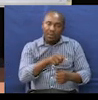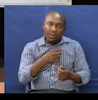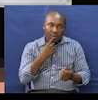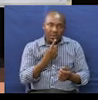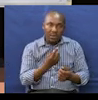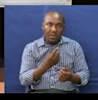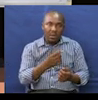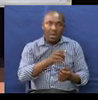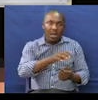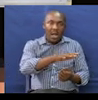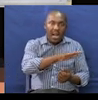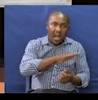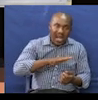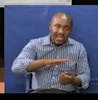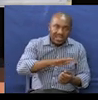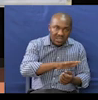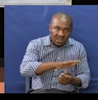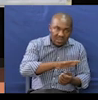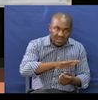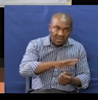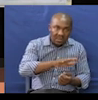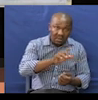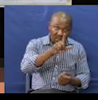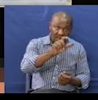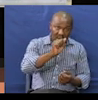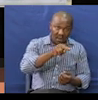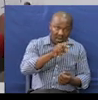said, forest,